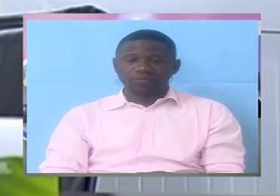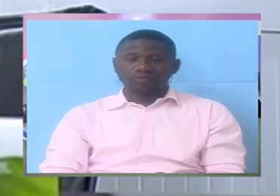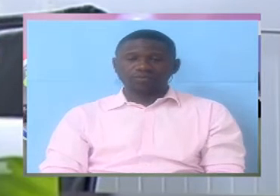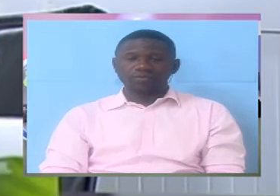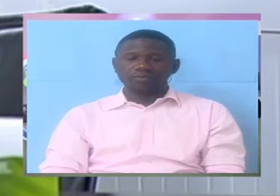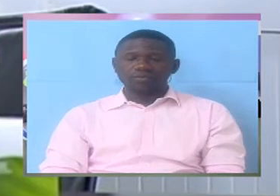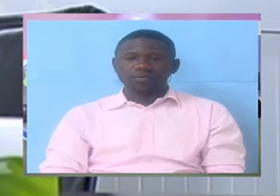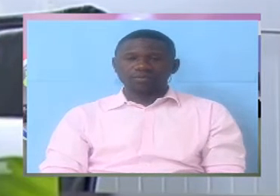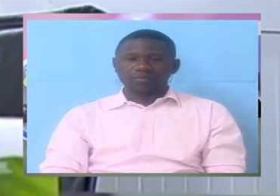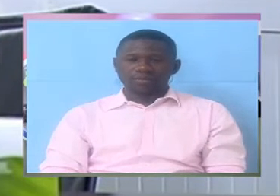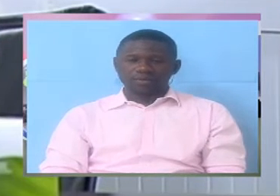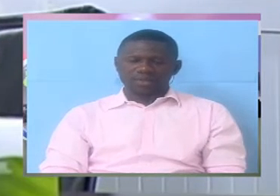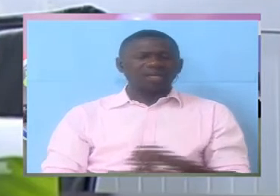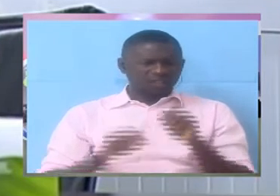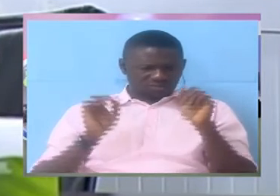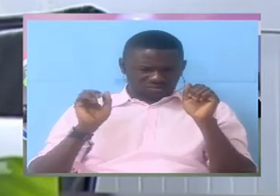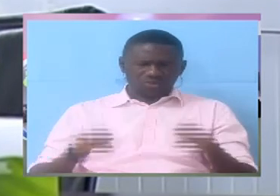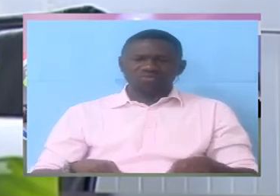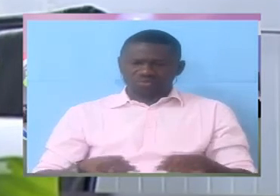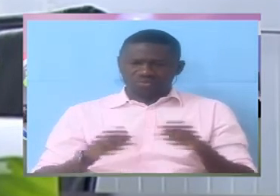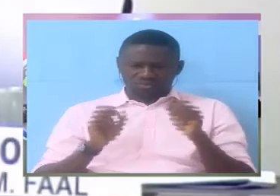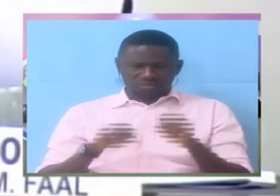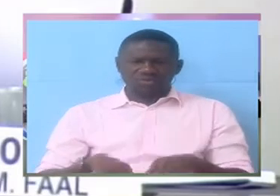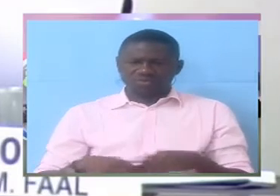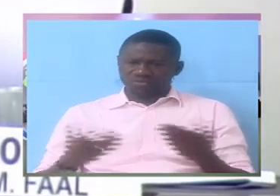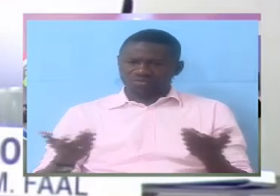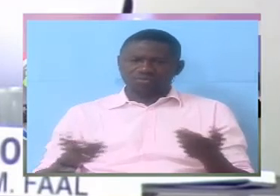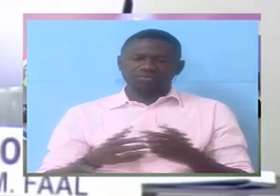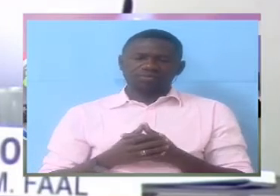That is possible, counsel.